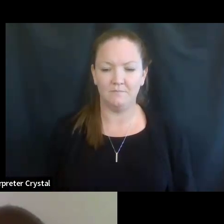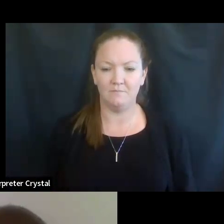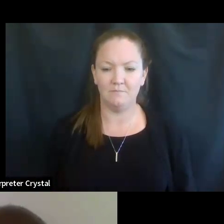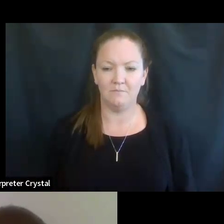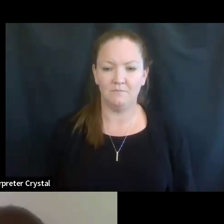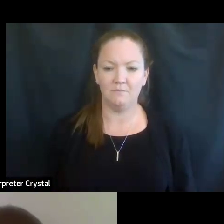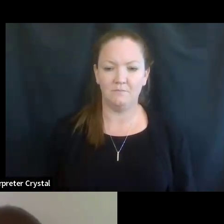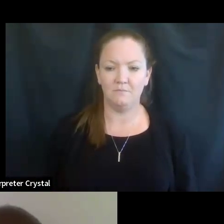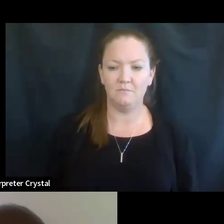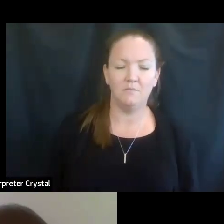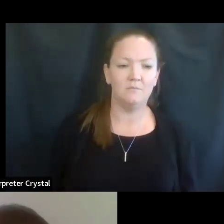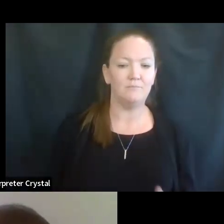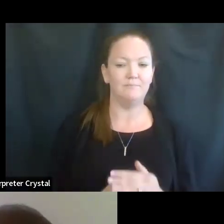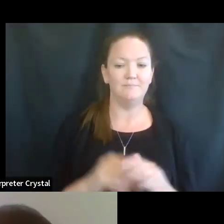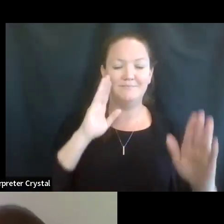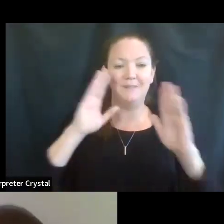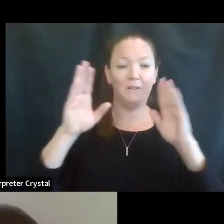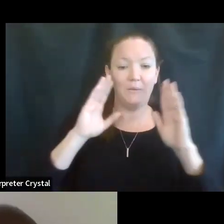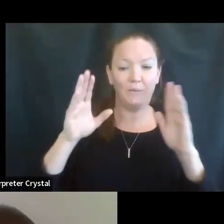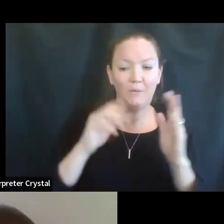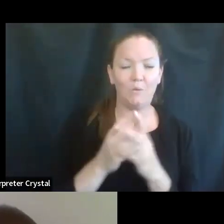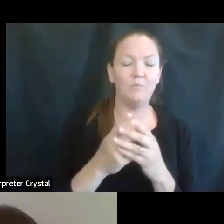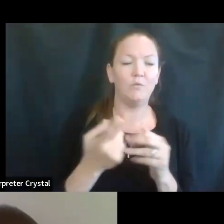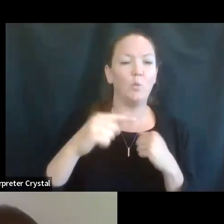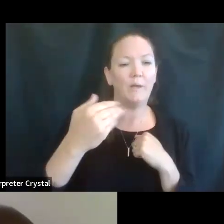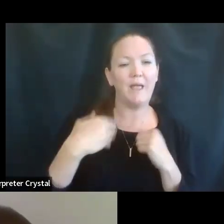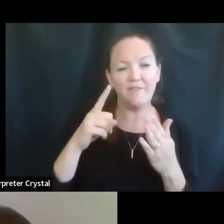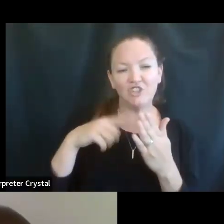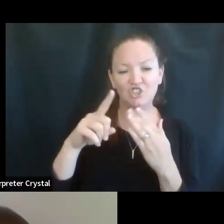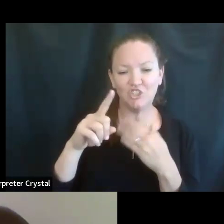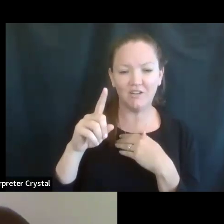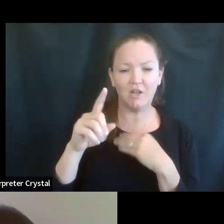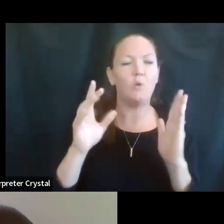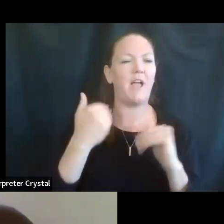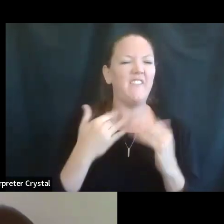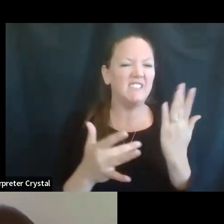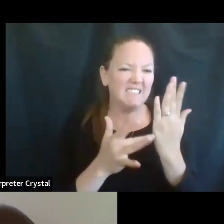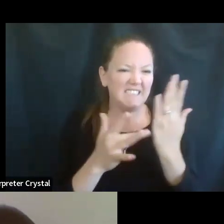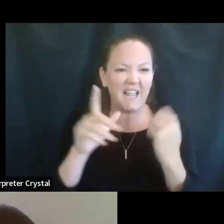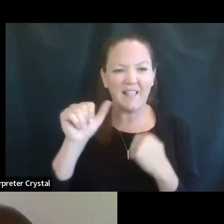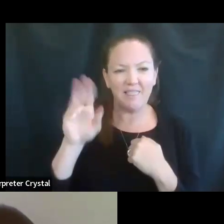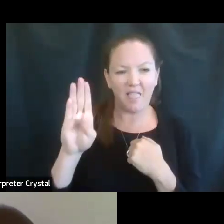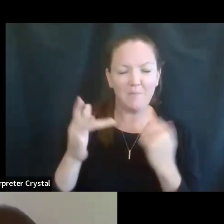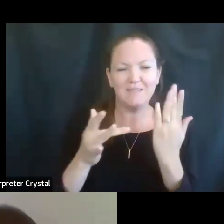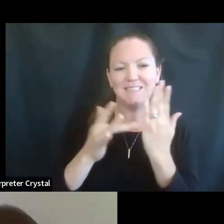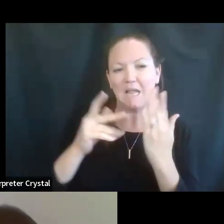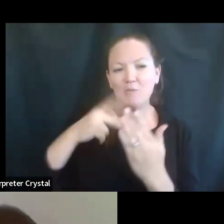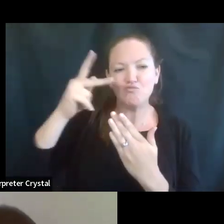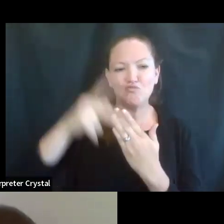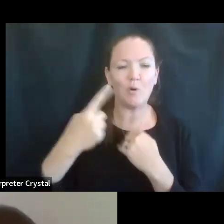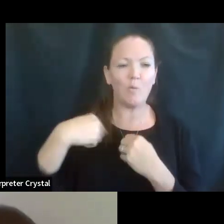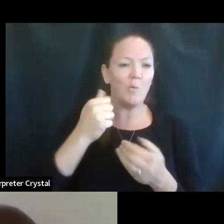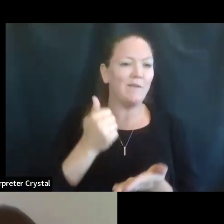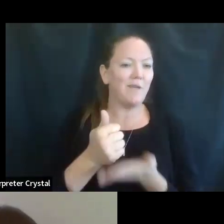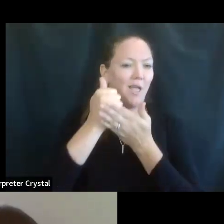Work with seniors with disability, and we have a tech lab, a tech program that we assist seniors and people